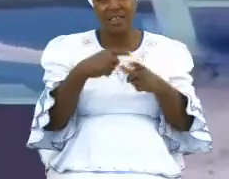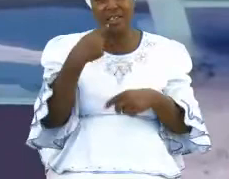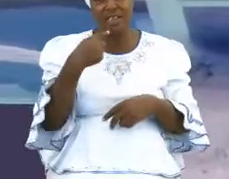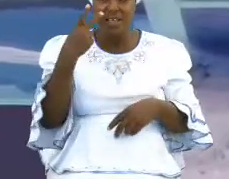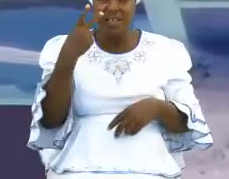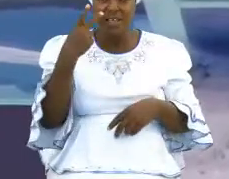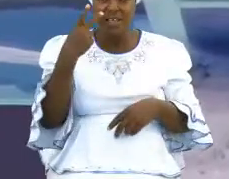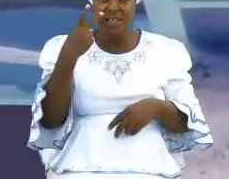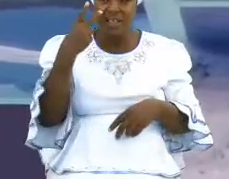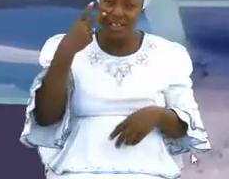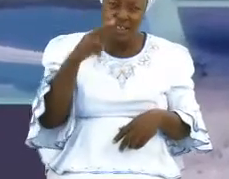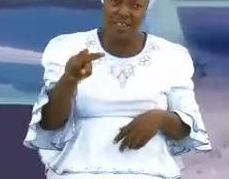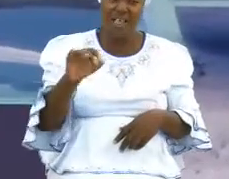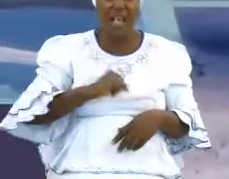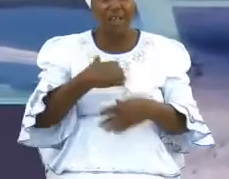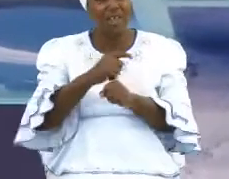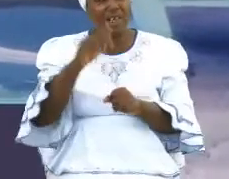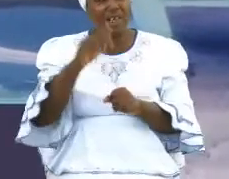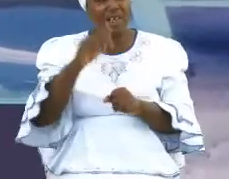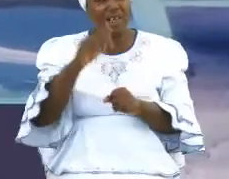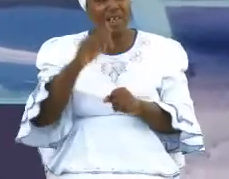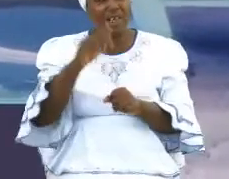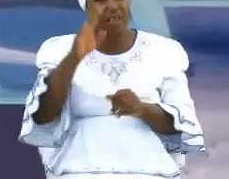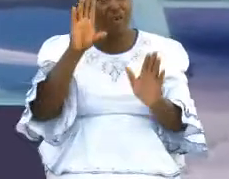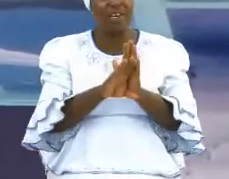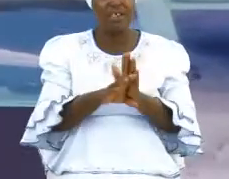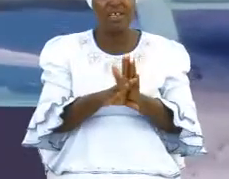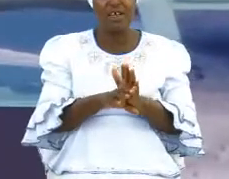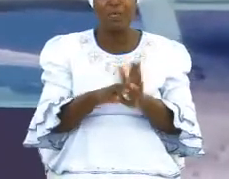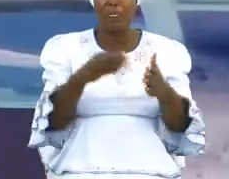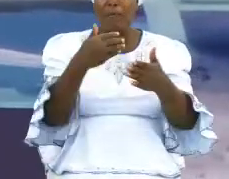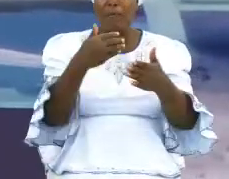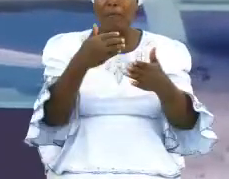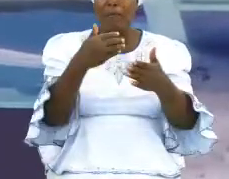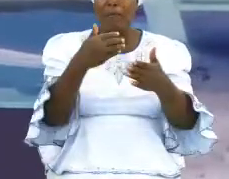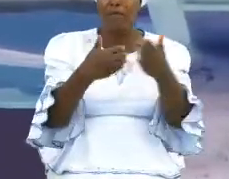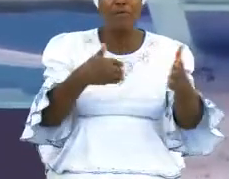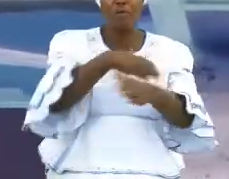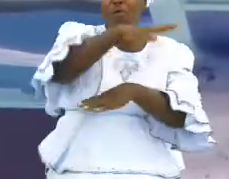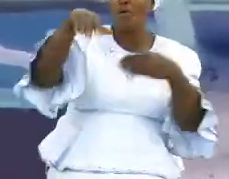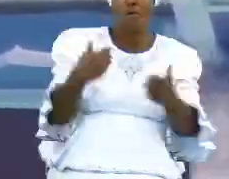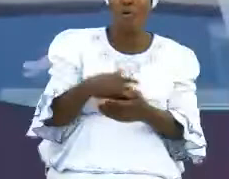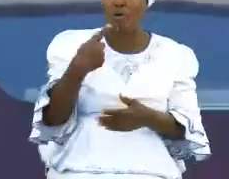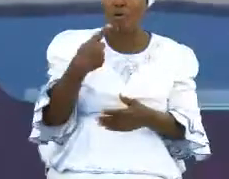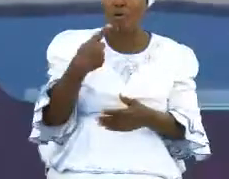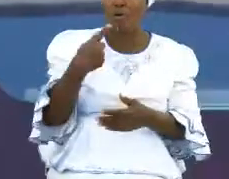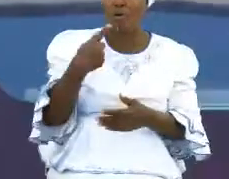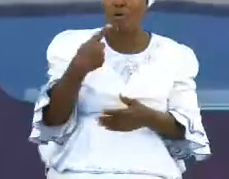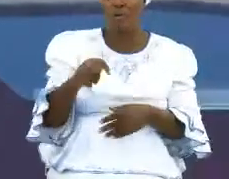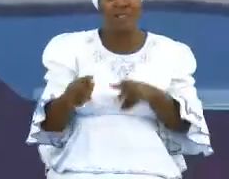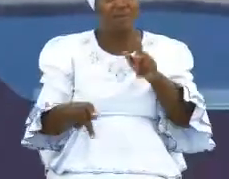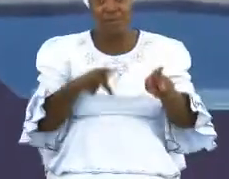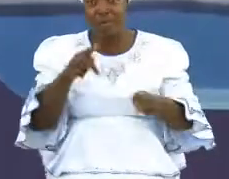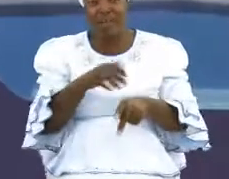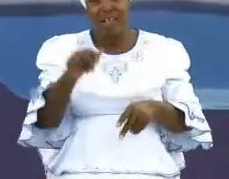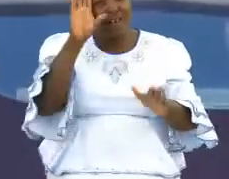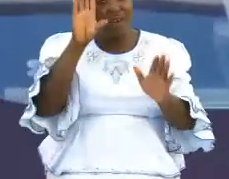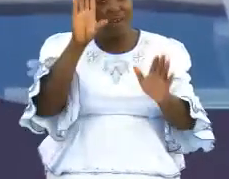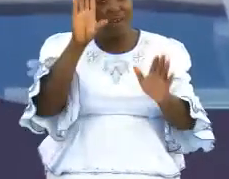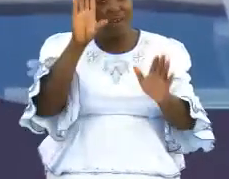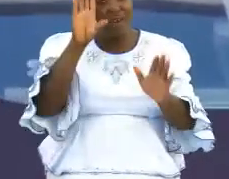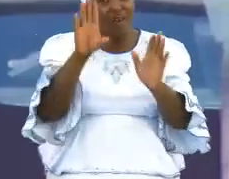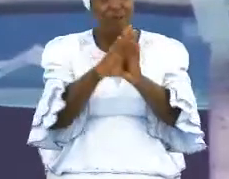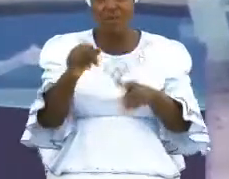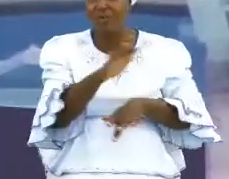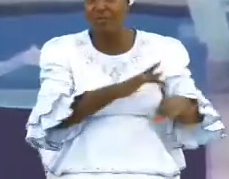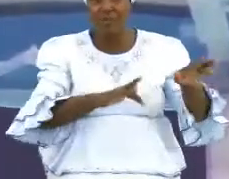I make a covenant before all the people, a covenant of mercy